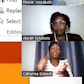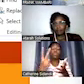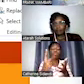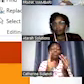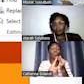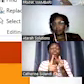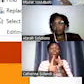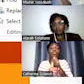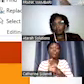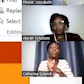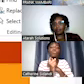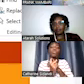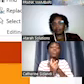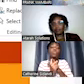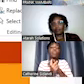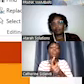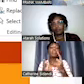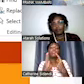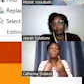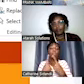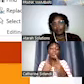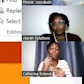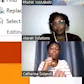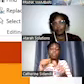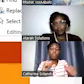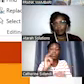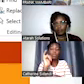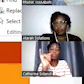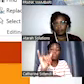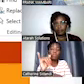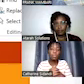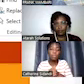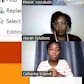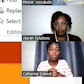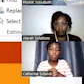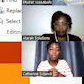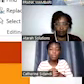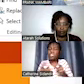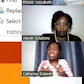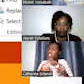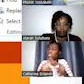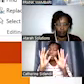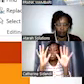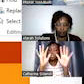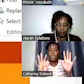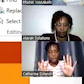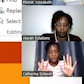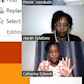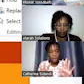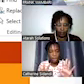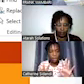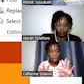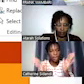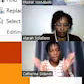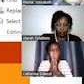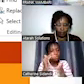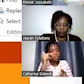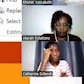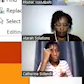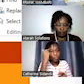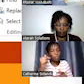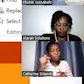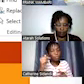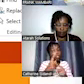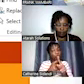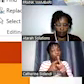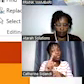is that talking about it, talking therapy is very important. But because from your questions, the